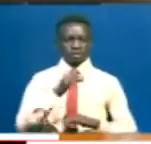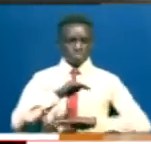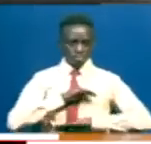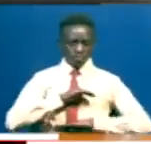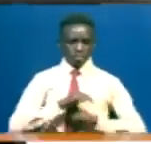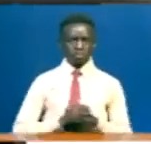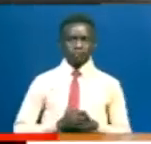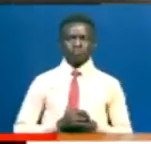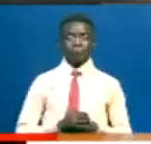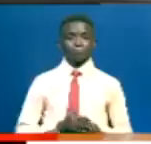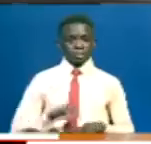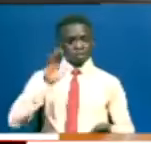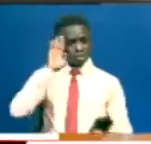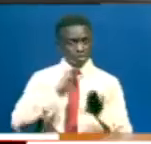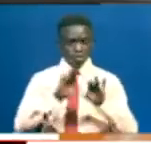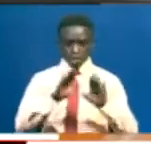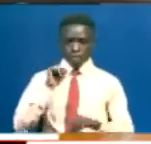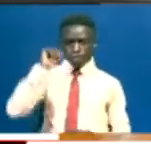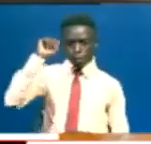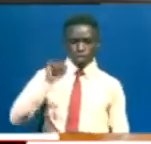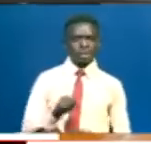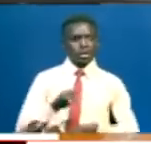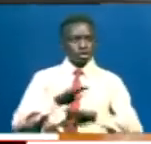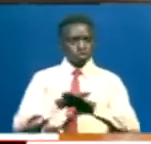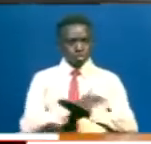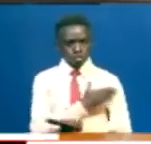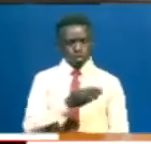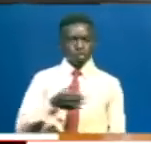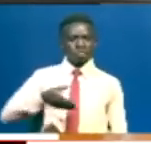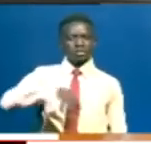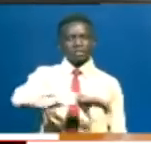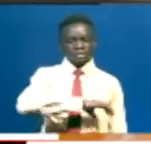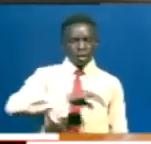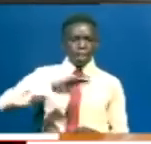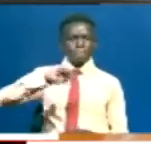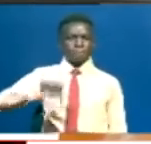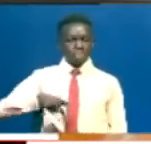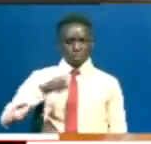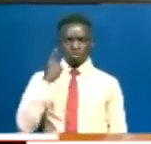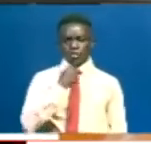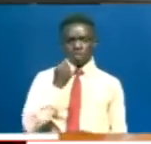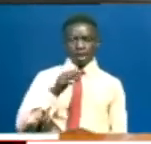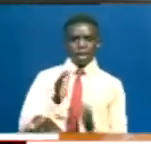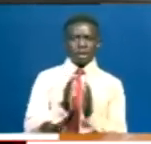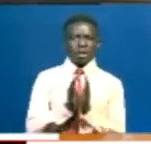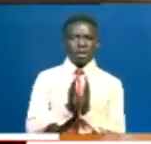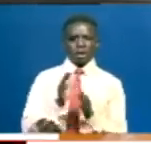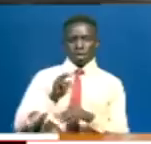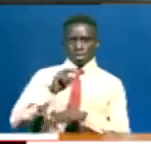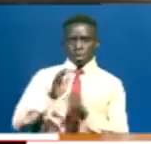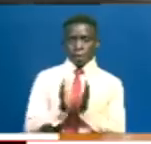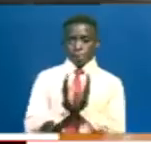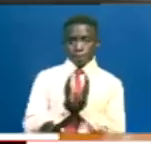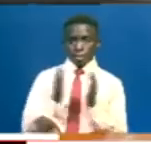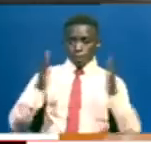Staying with politics, Kikuyu Constituency Member of Parliament and National Assembly Leader of Majority Kimani Ichungwa has